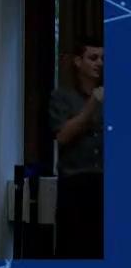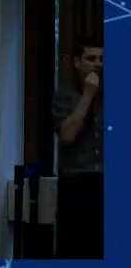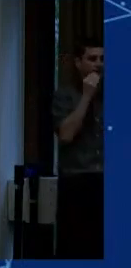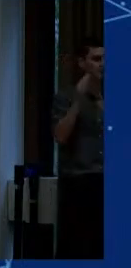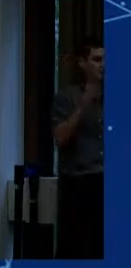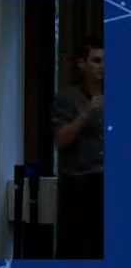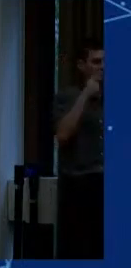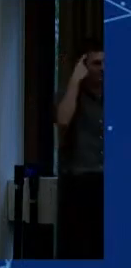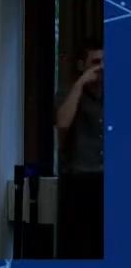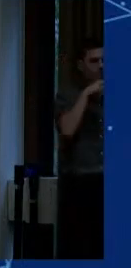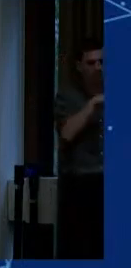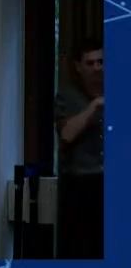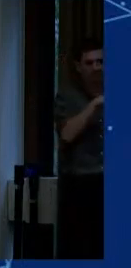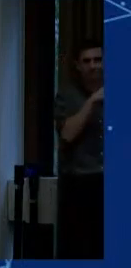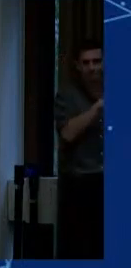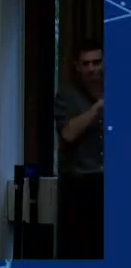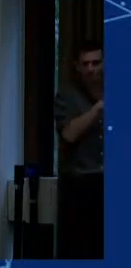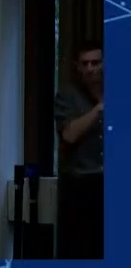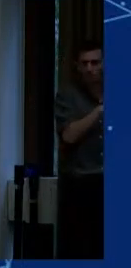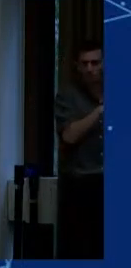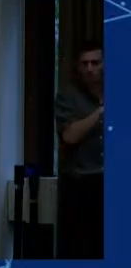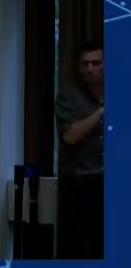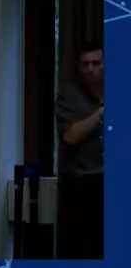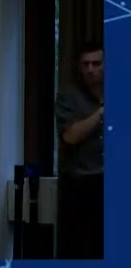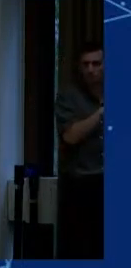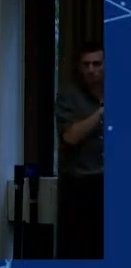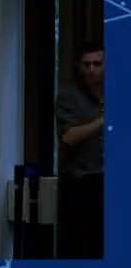I asked it for a meal plan. Excuse me.